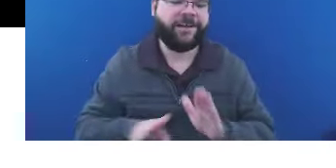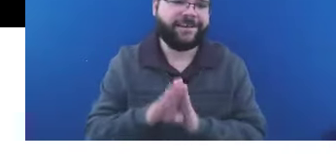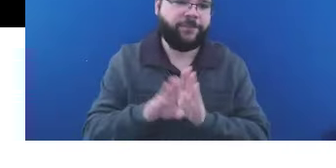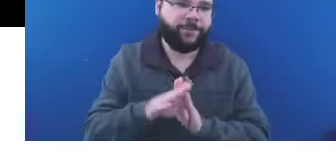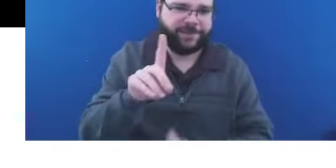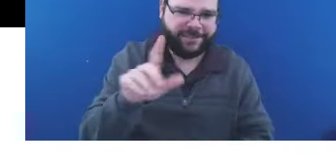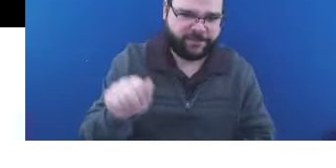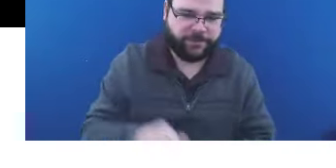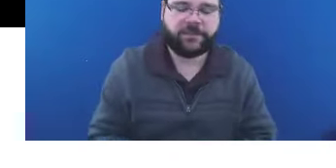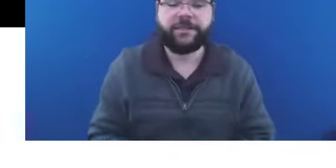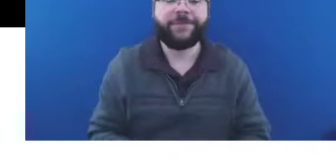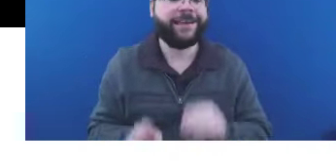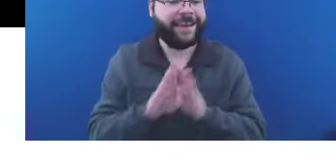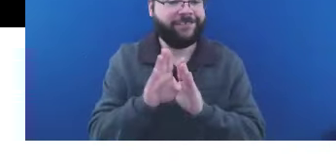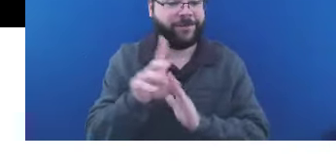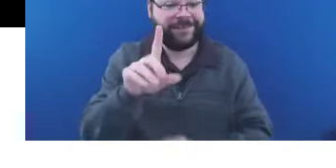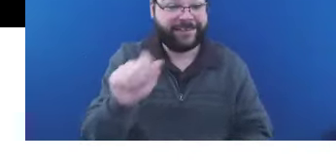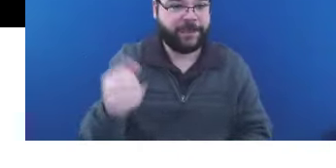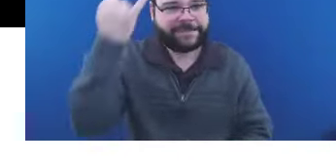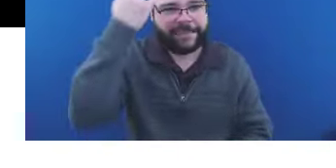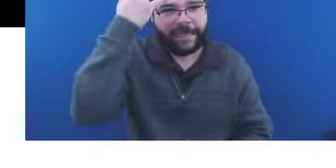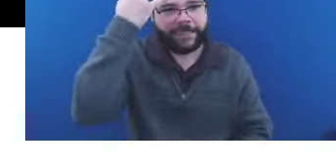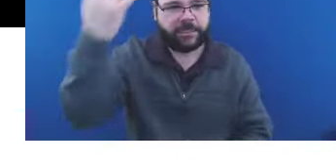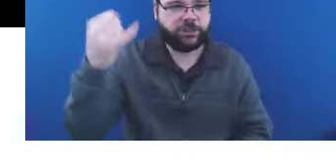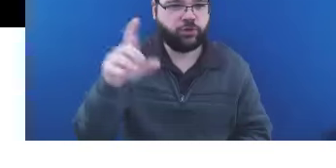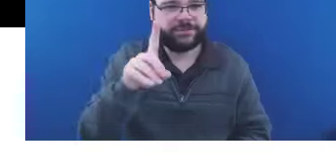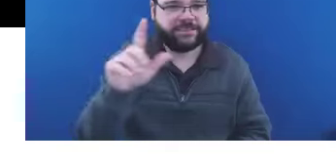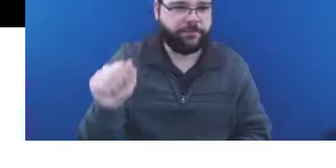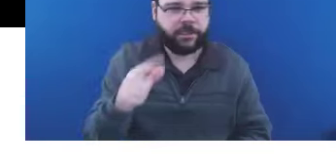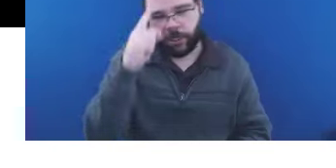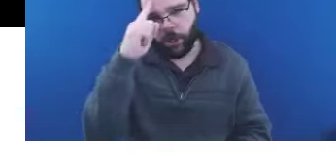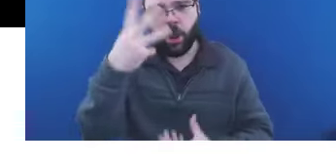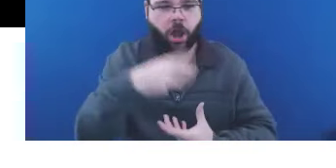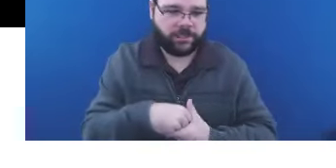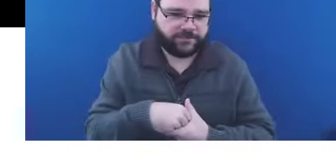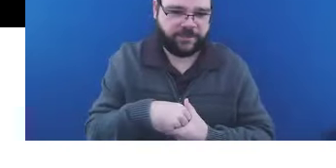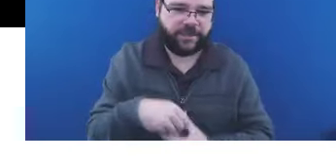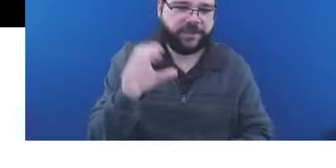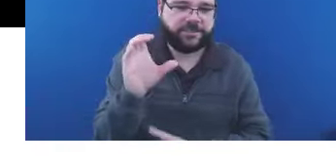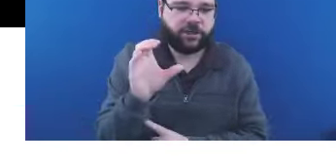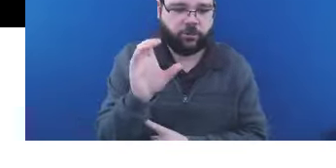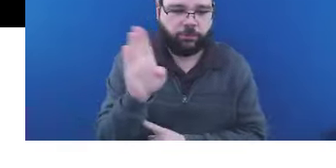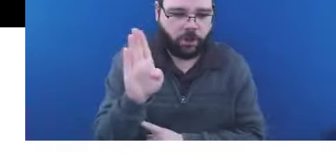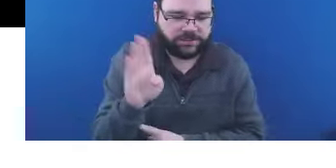developmental disability is an intellectual disability, autism, cerebral palsy,